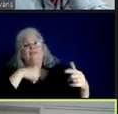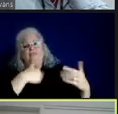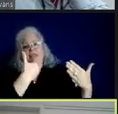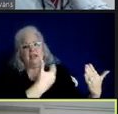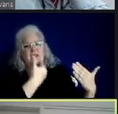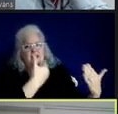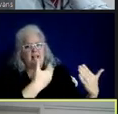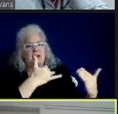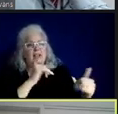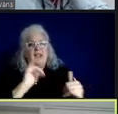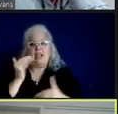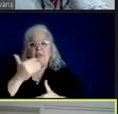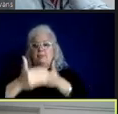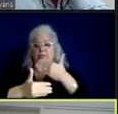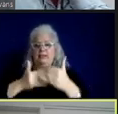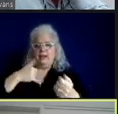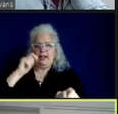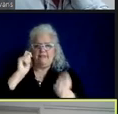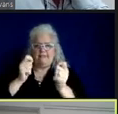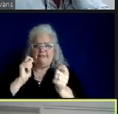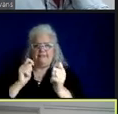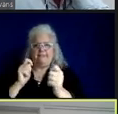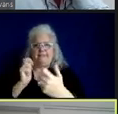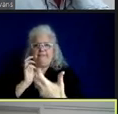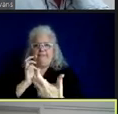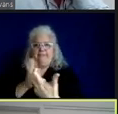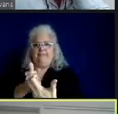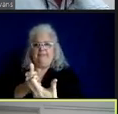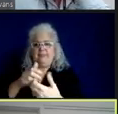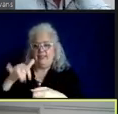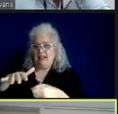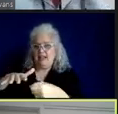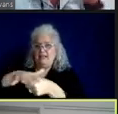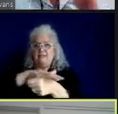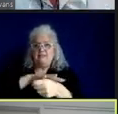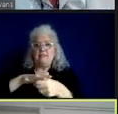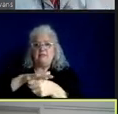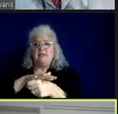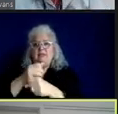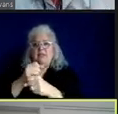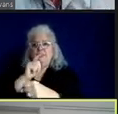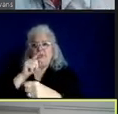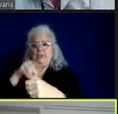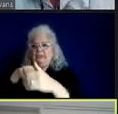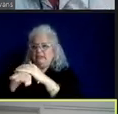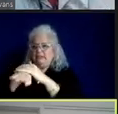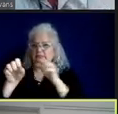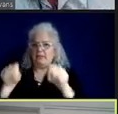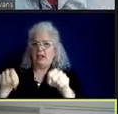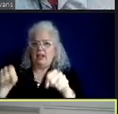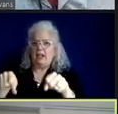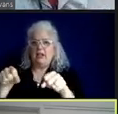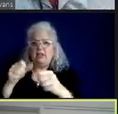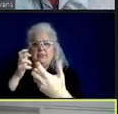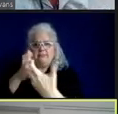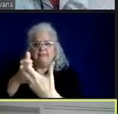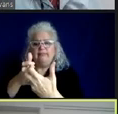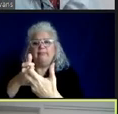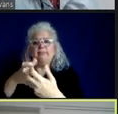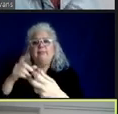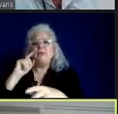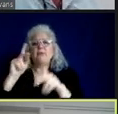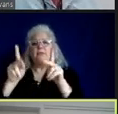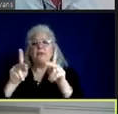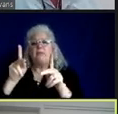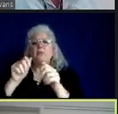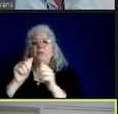site, not having a segregated site, but also creating, as Dr. Evans described, some fast pass options that will shorten